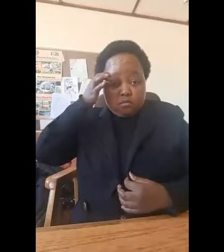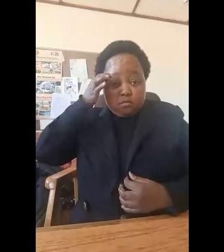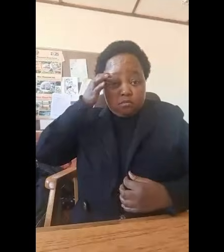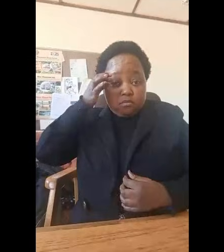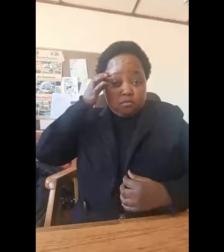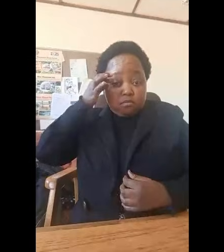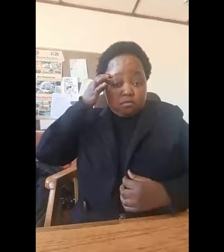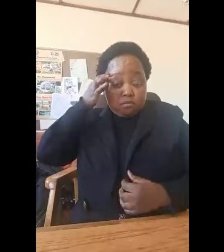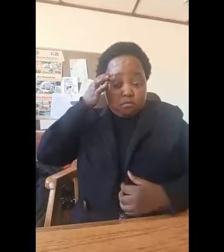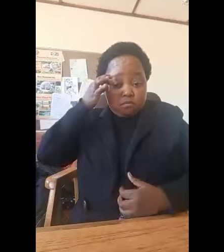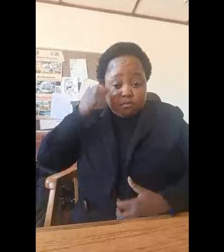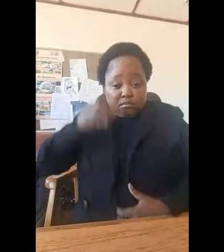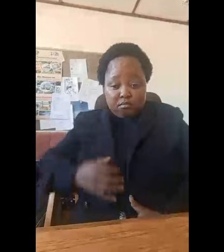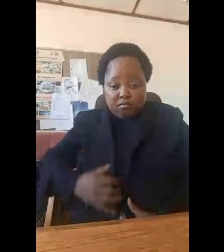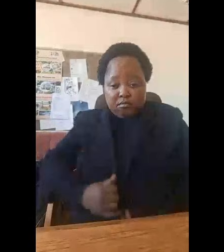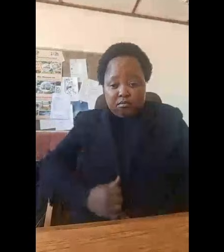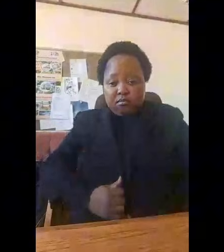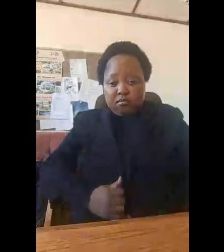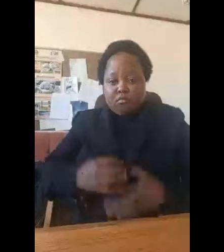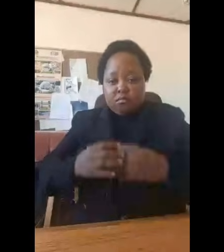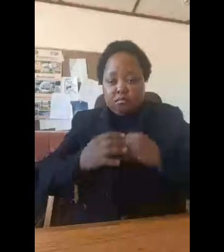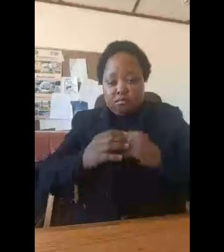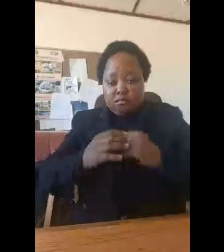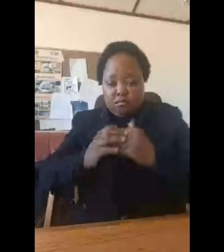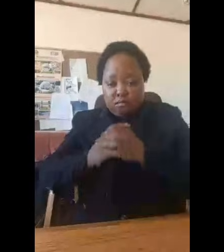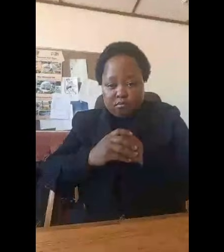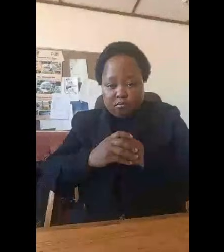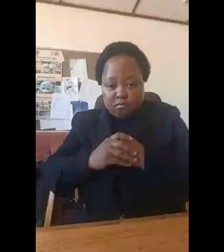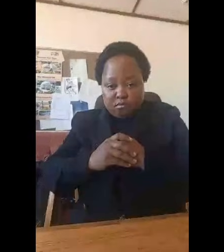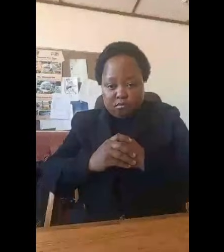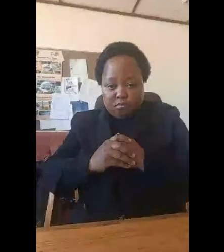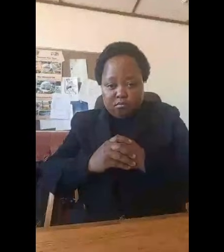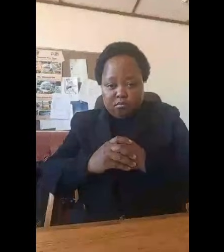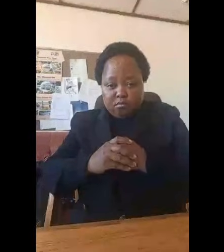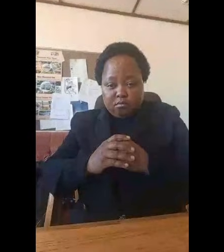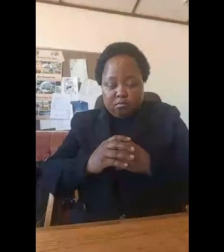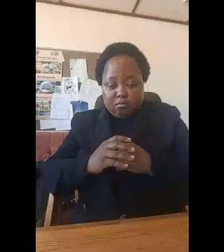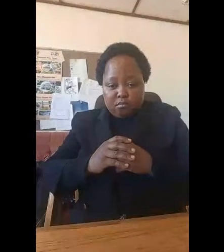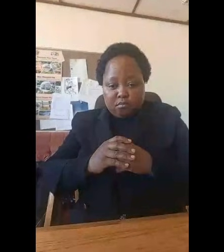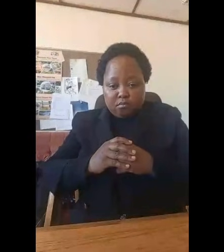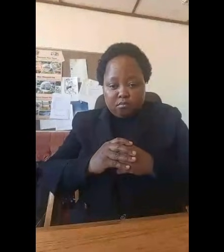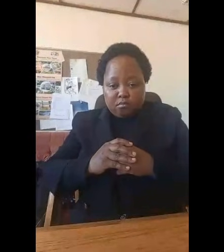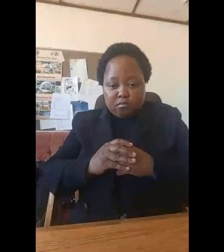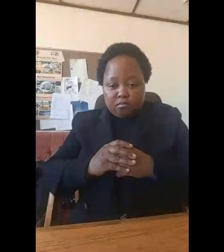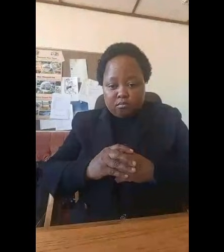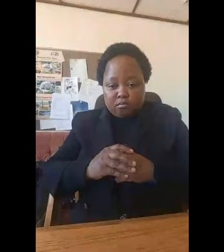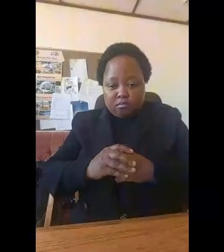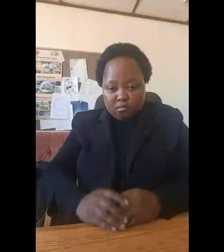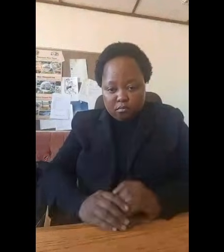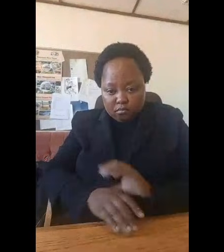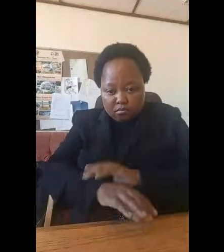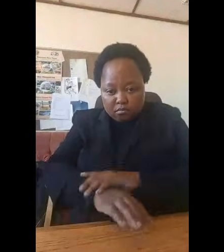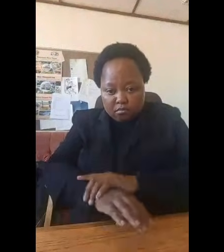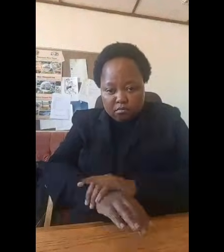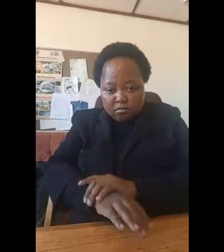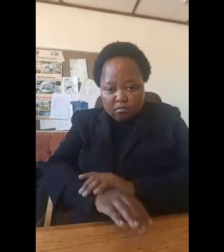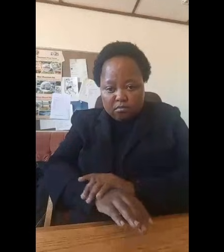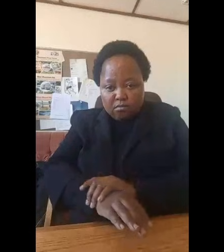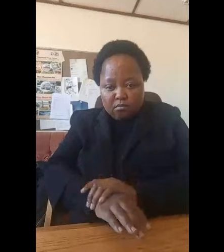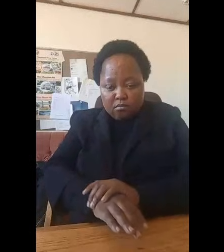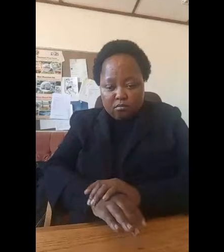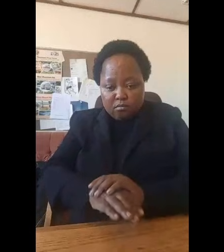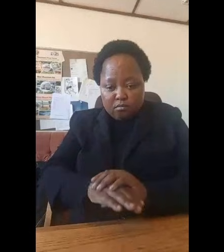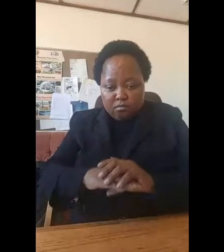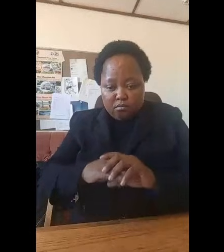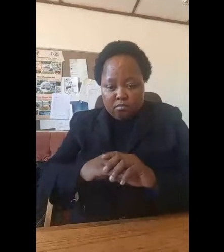today. Few housekeeping rules, I think, that I should outline before I give